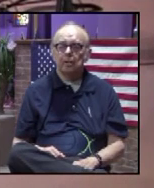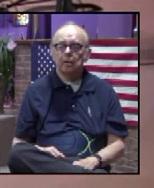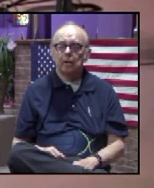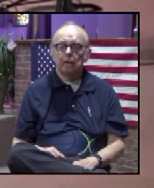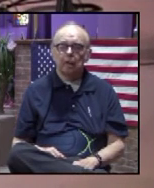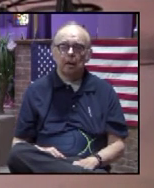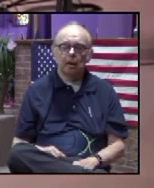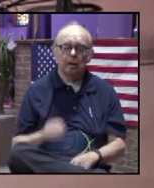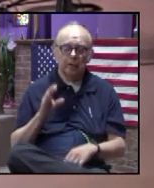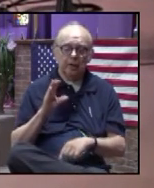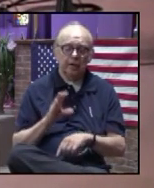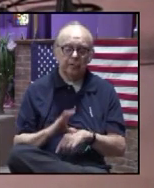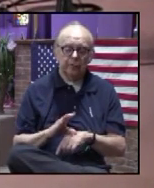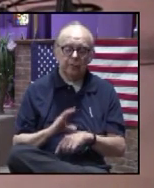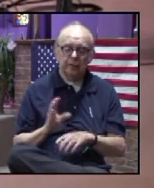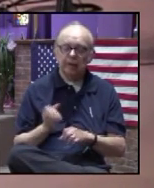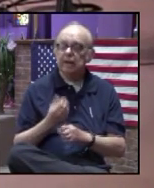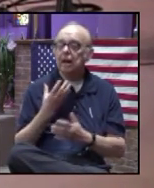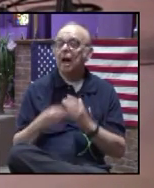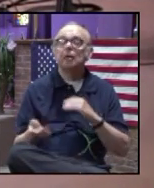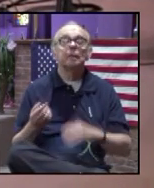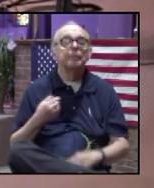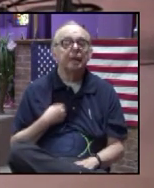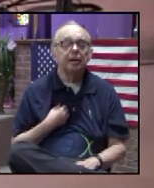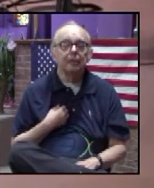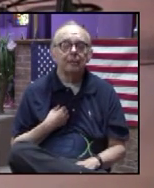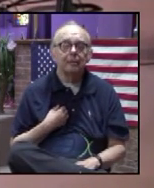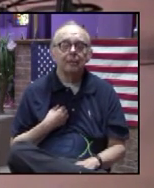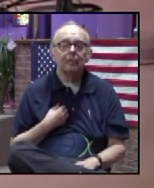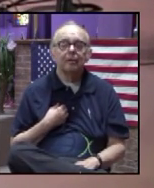the church get out of me?